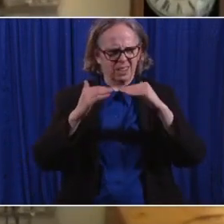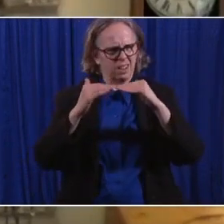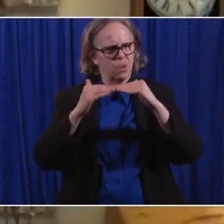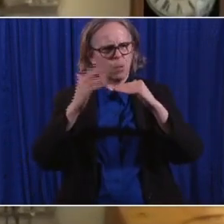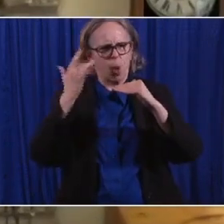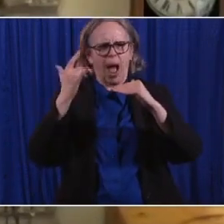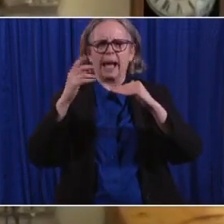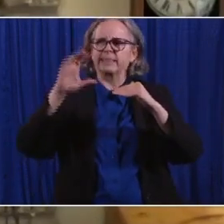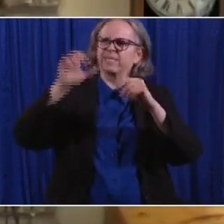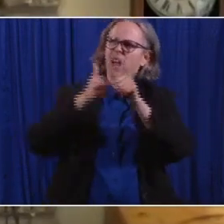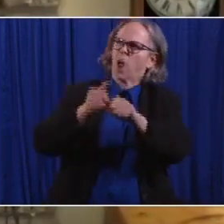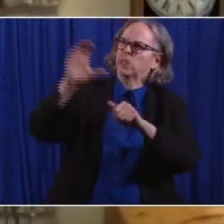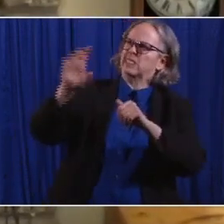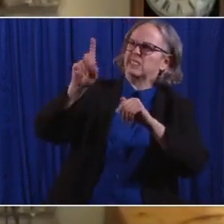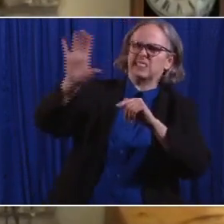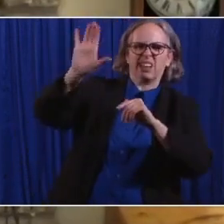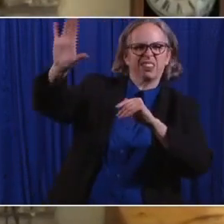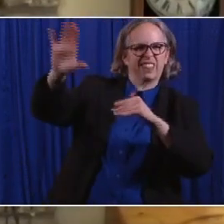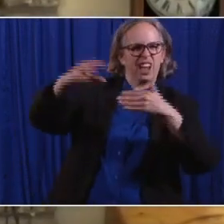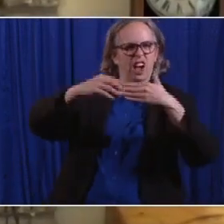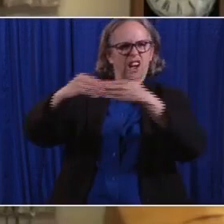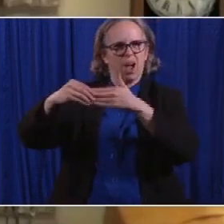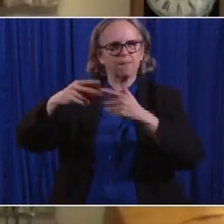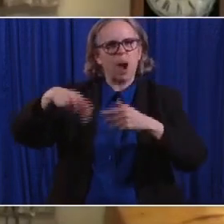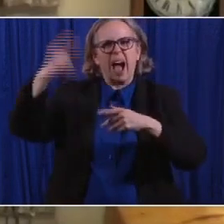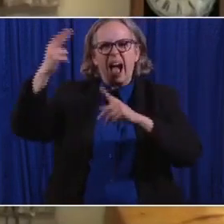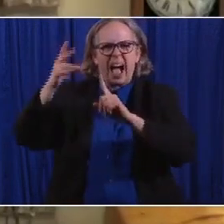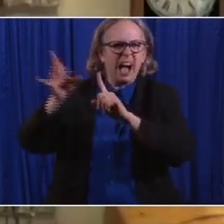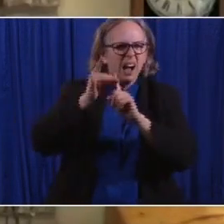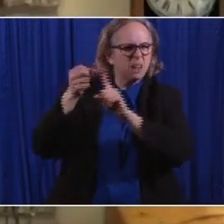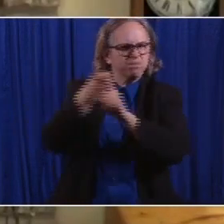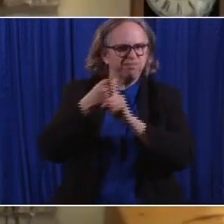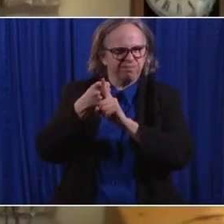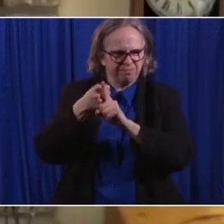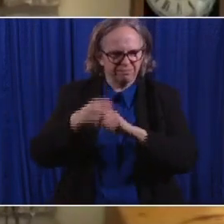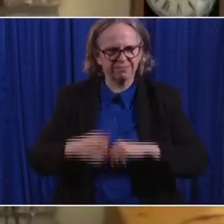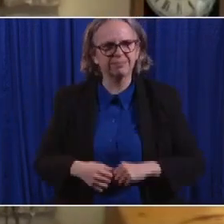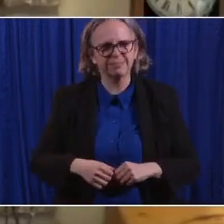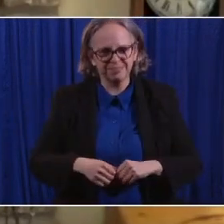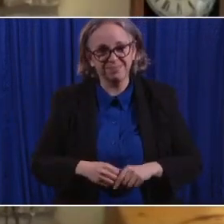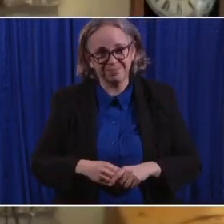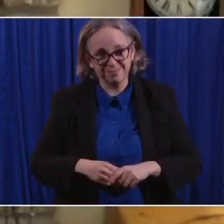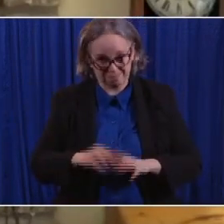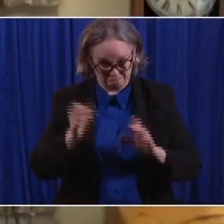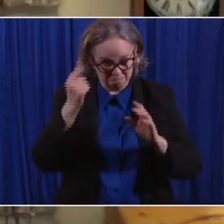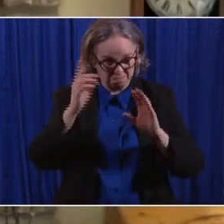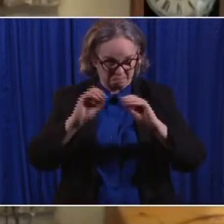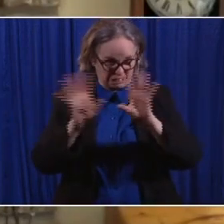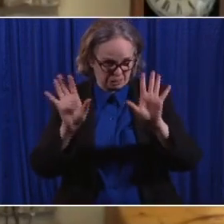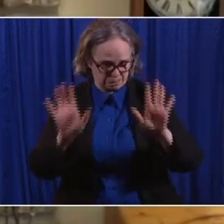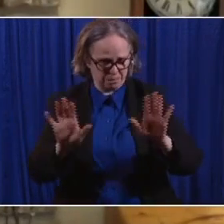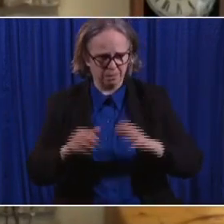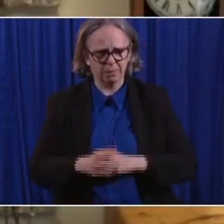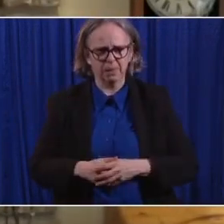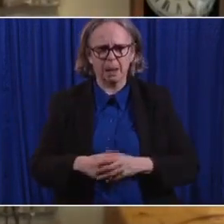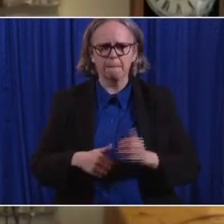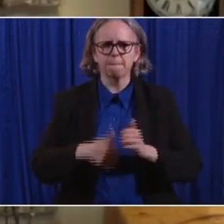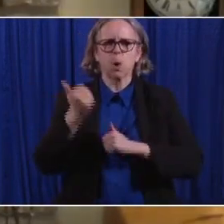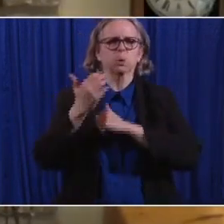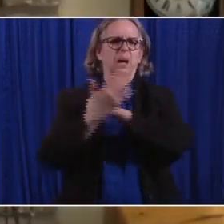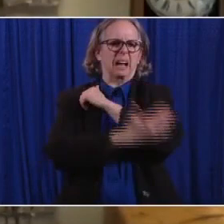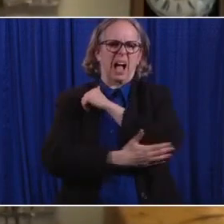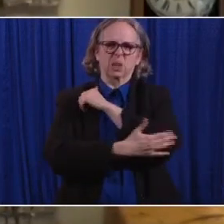still, most of our counties high incidence level. But the good news is the number of those below